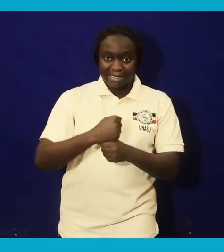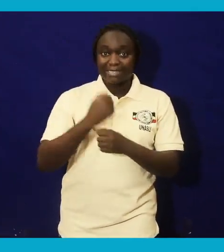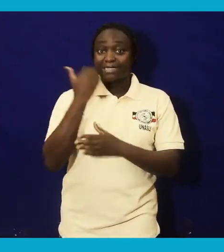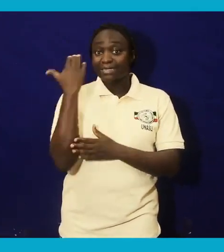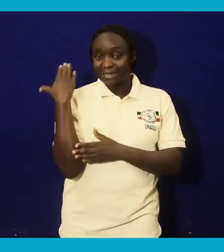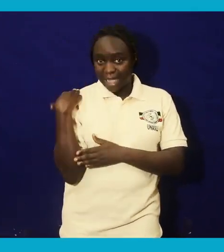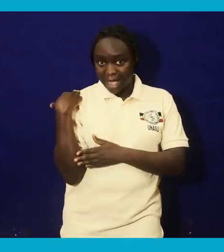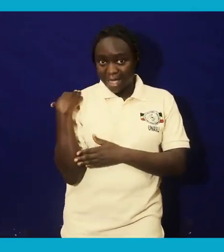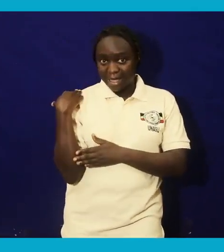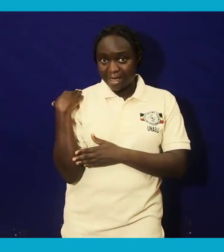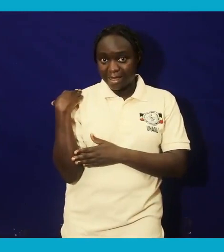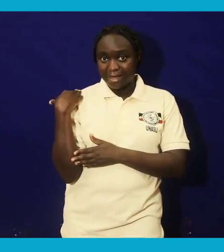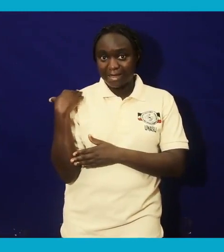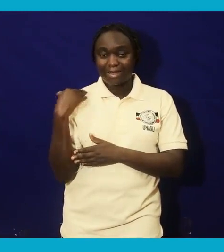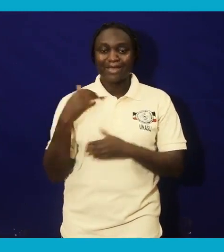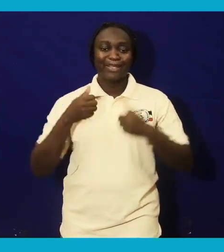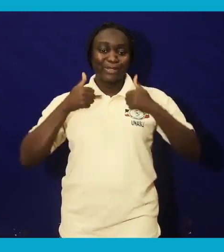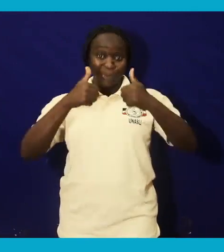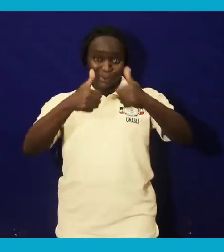sister,